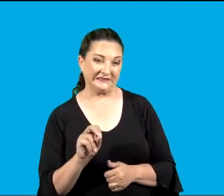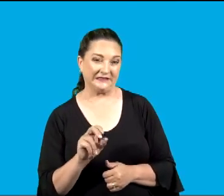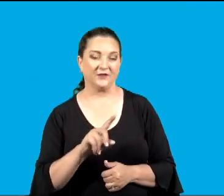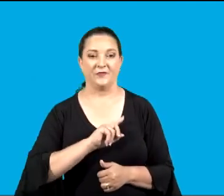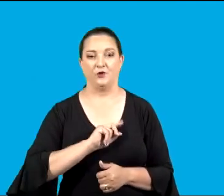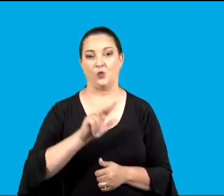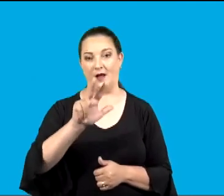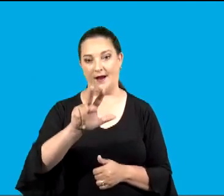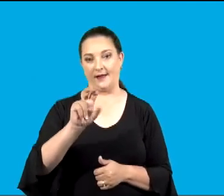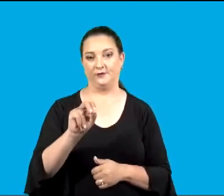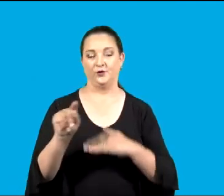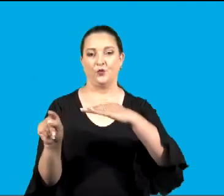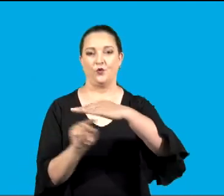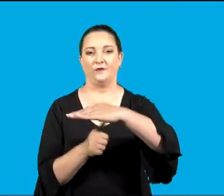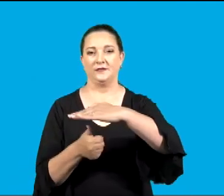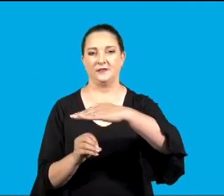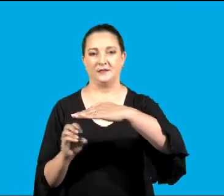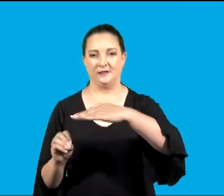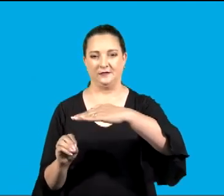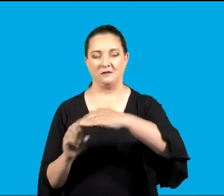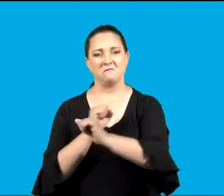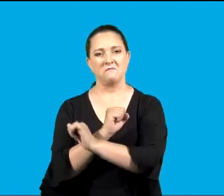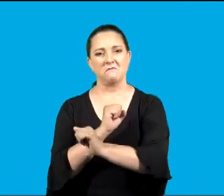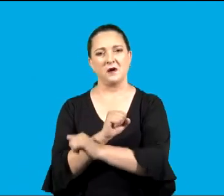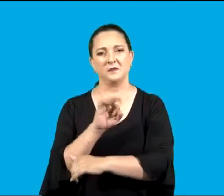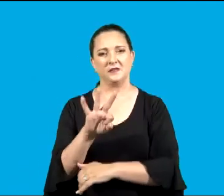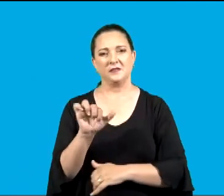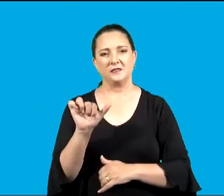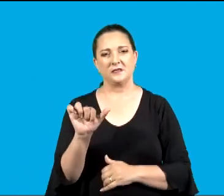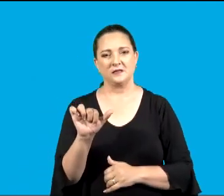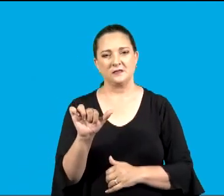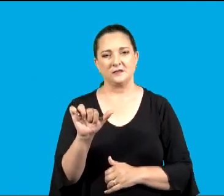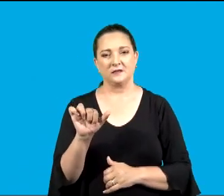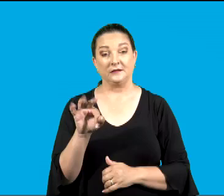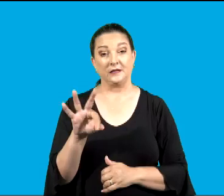over 600. Multiply that by